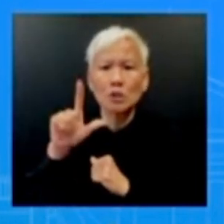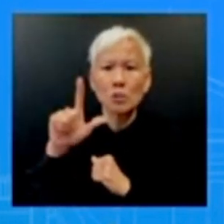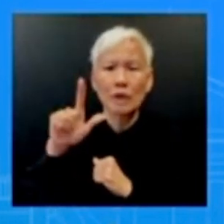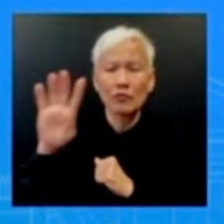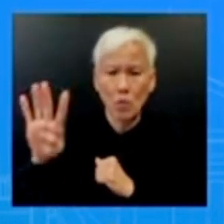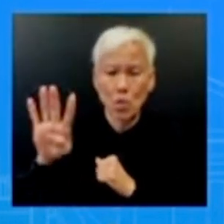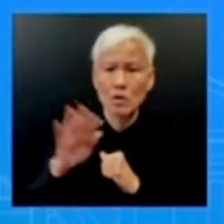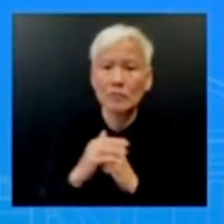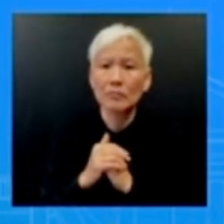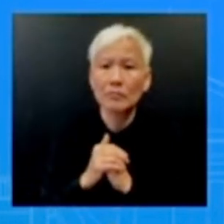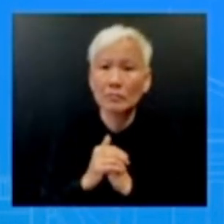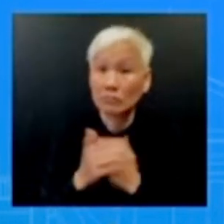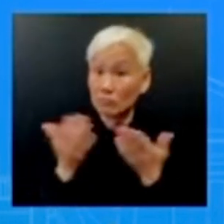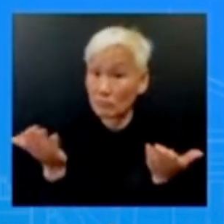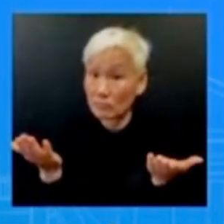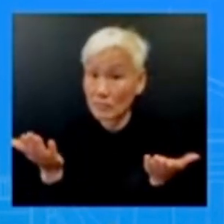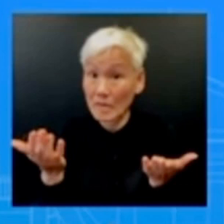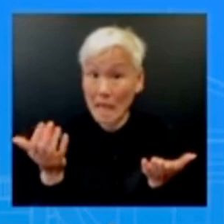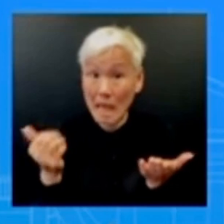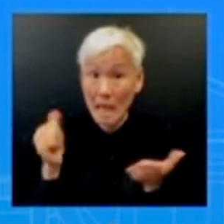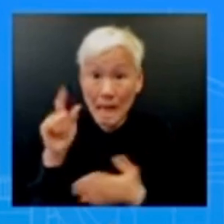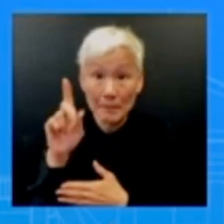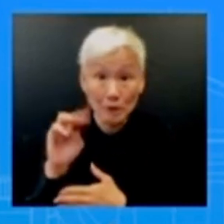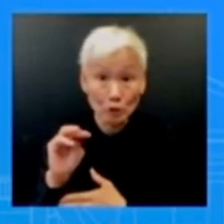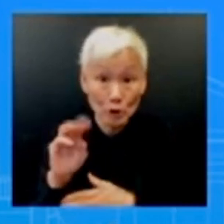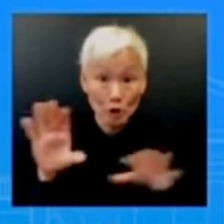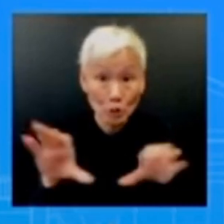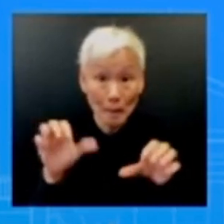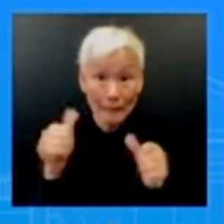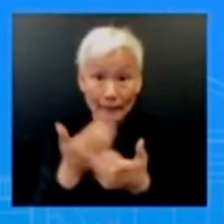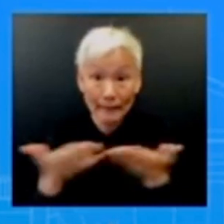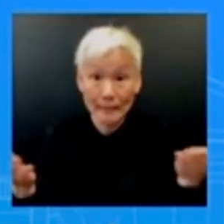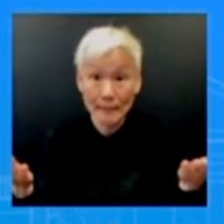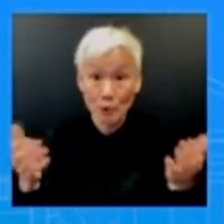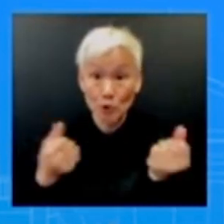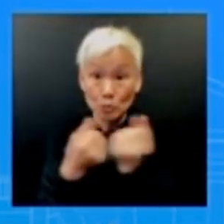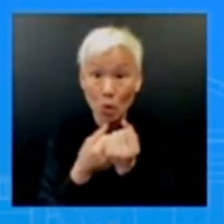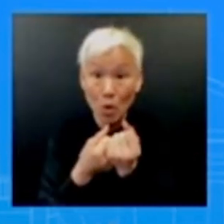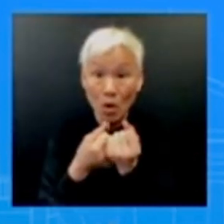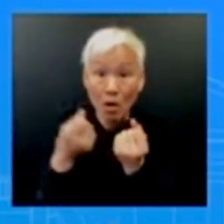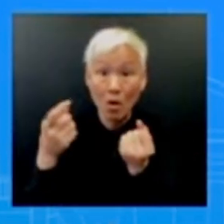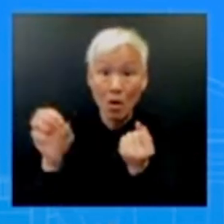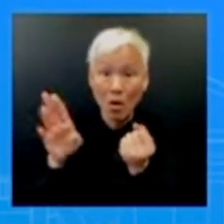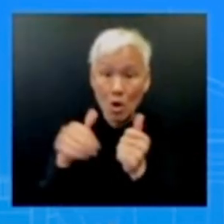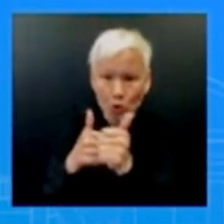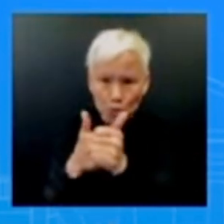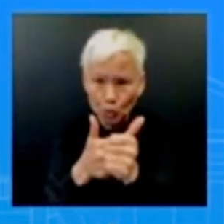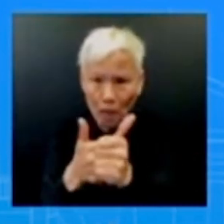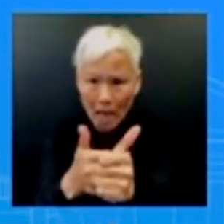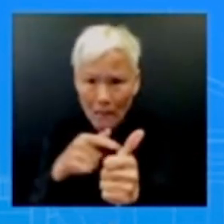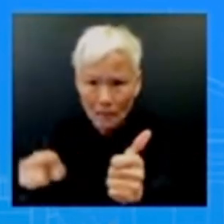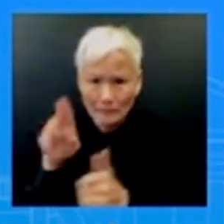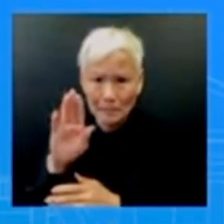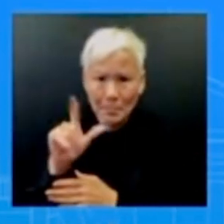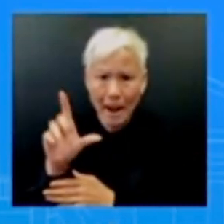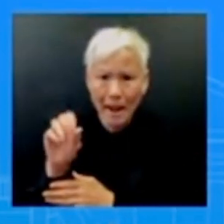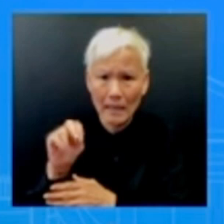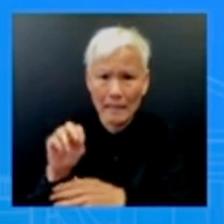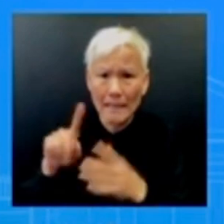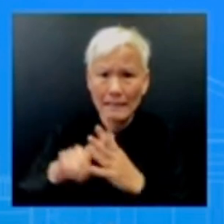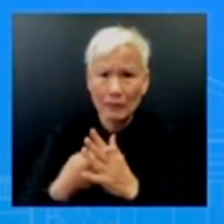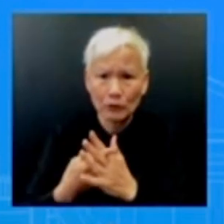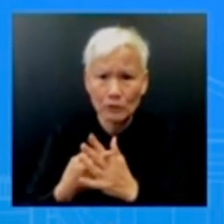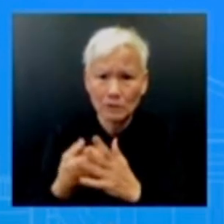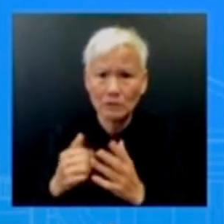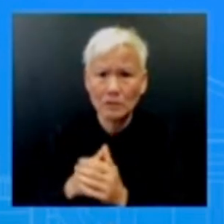to support this effort or tracking those ballot initiatives, given that you... Can you go back to what you said before you said